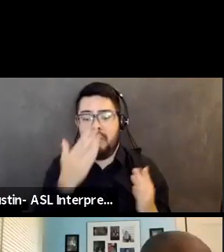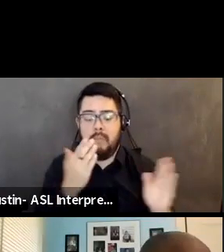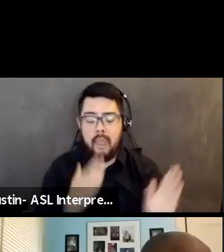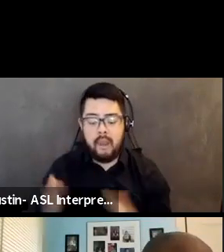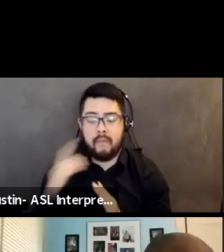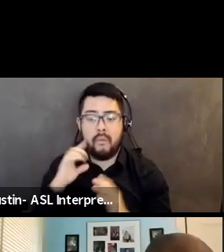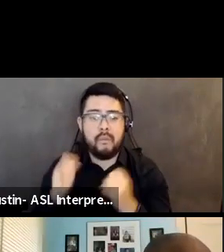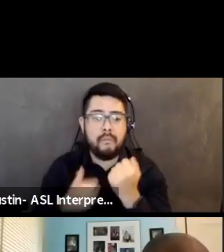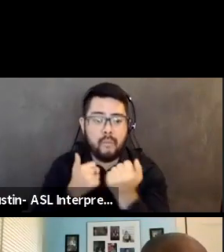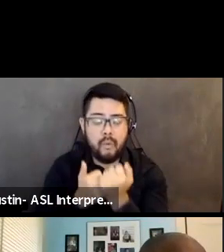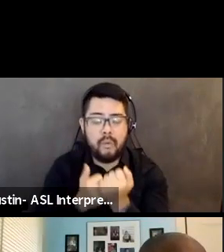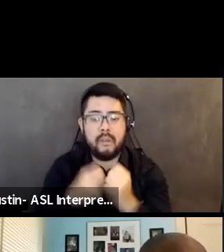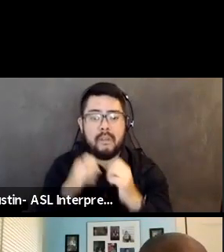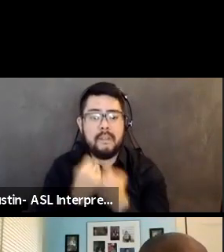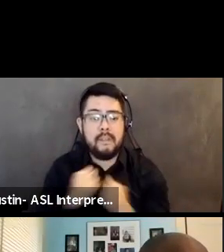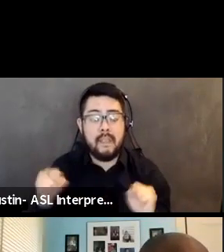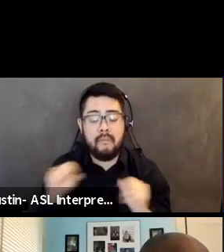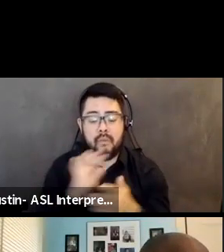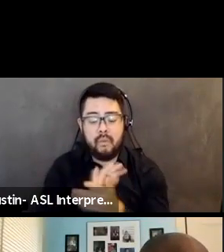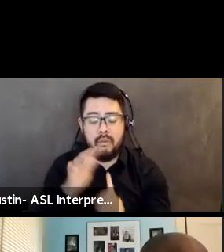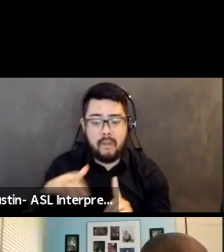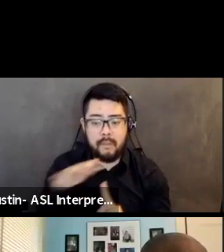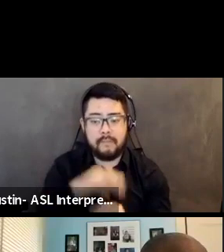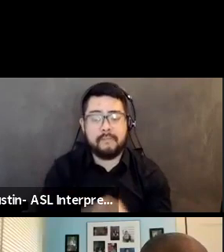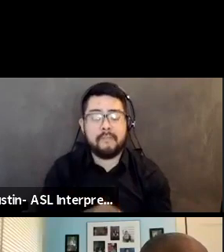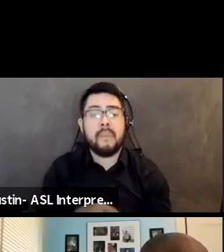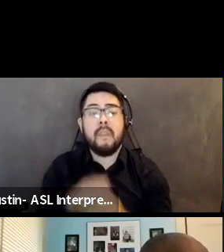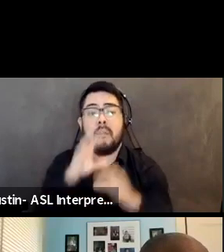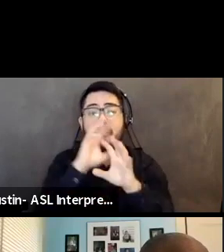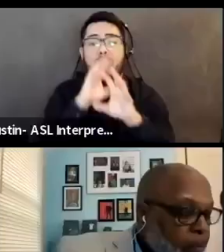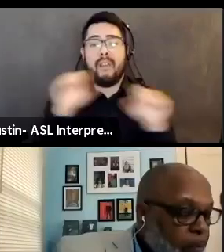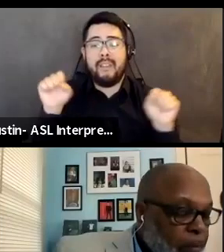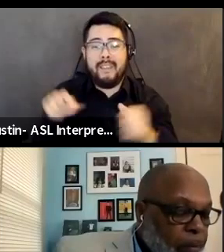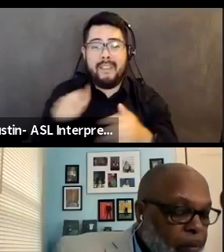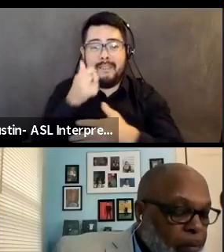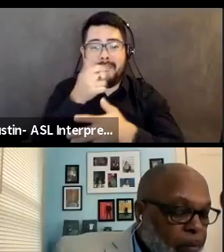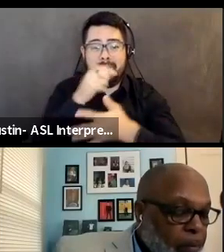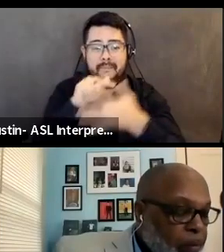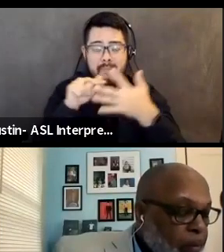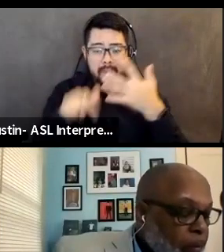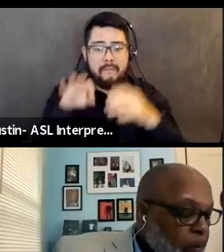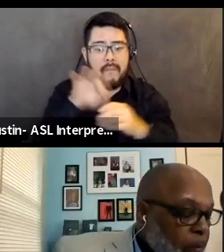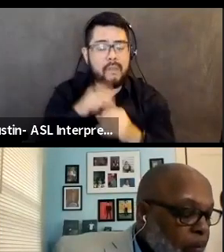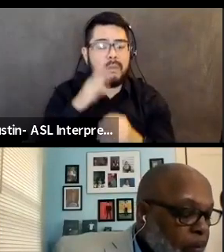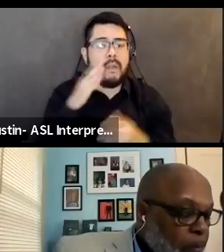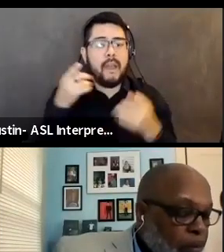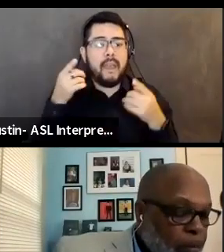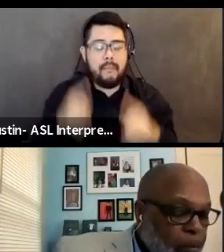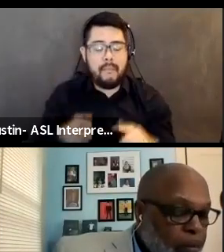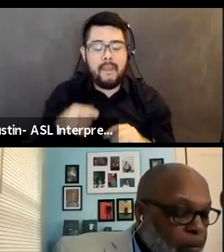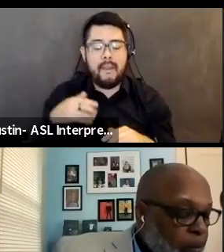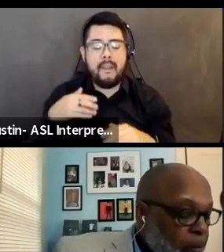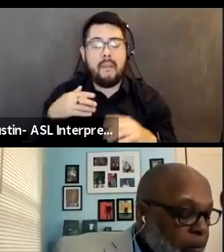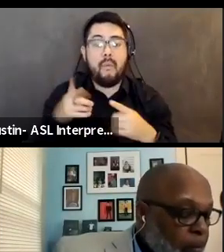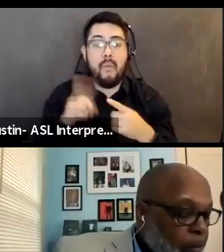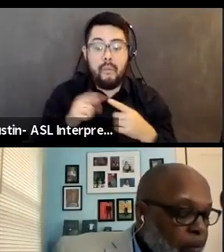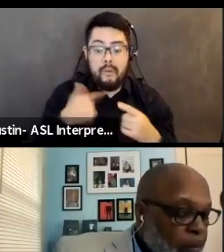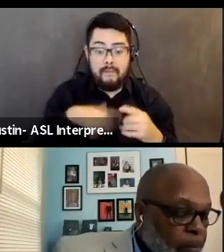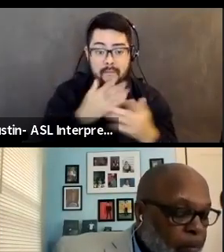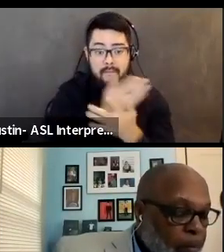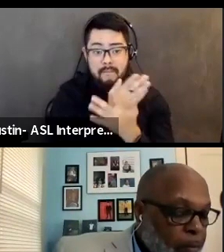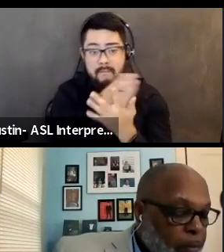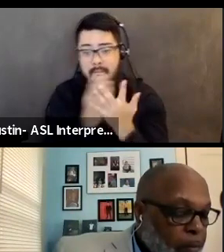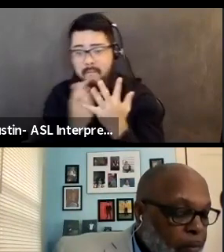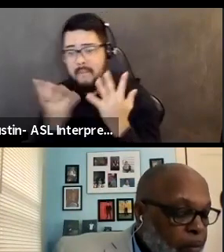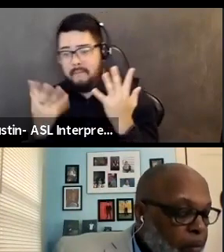school environments mr president these separate votes will be taken after the last delegate board report on the agenda